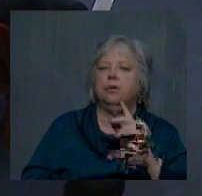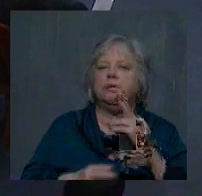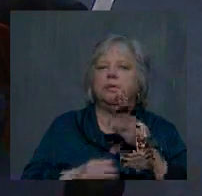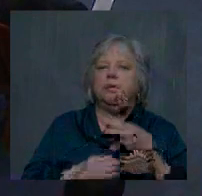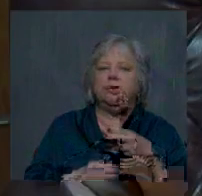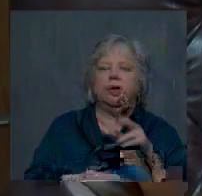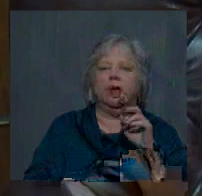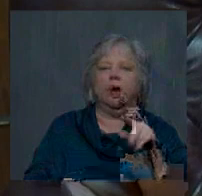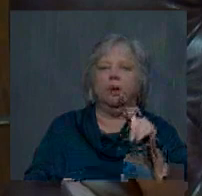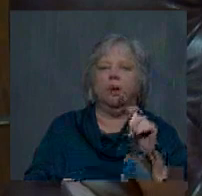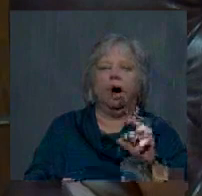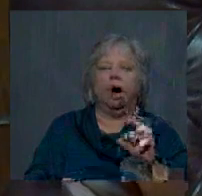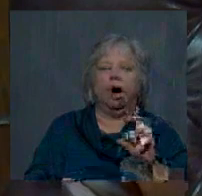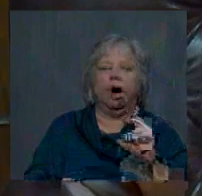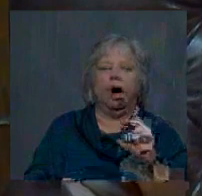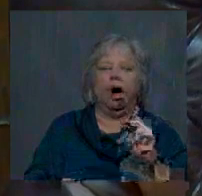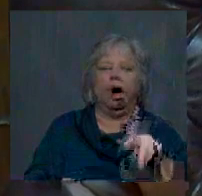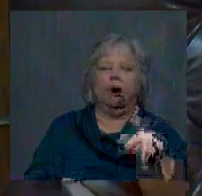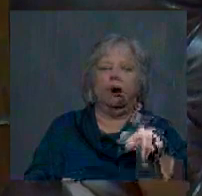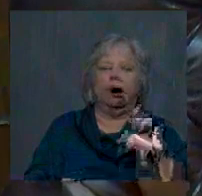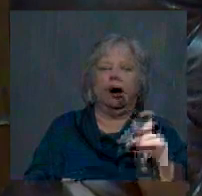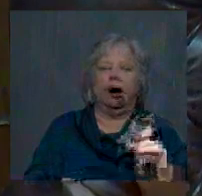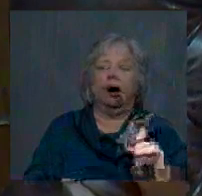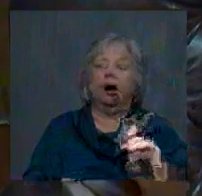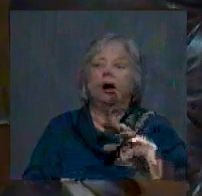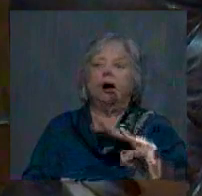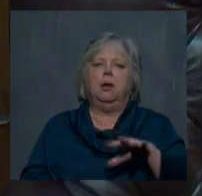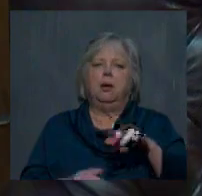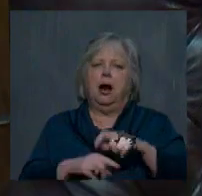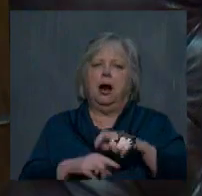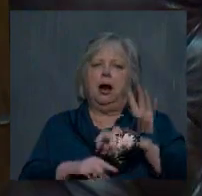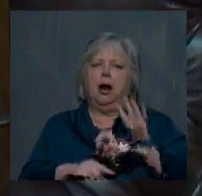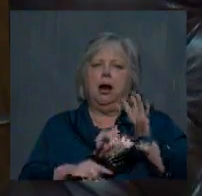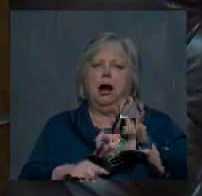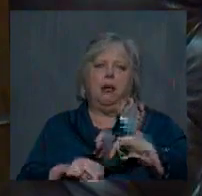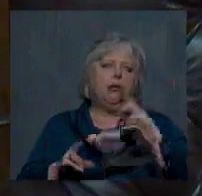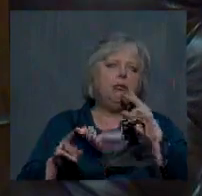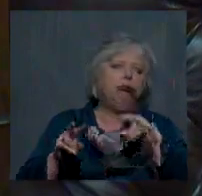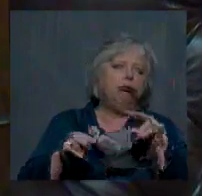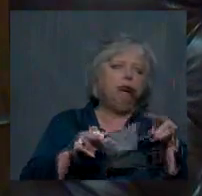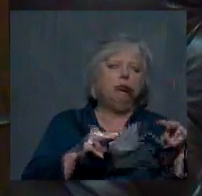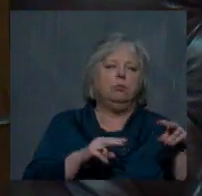Apartments, about our tour out